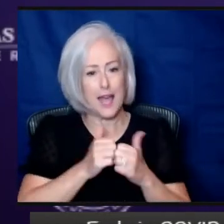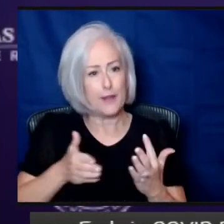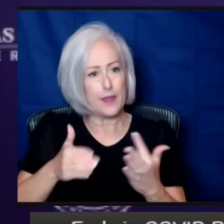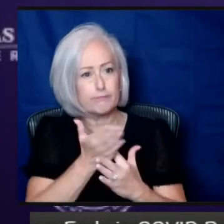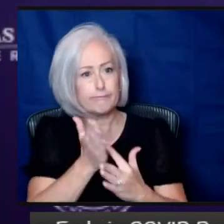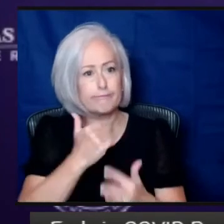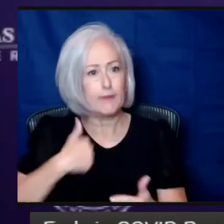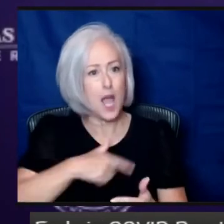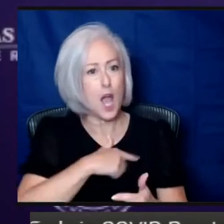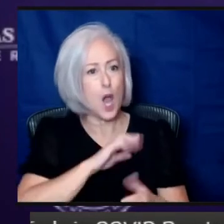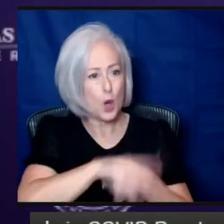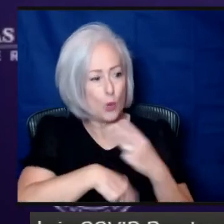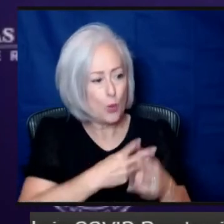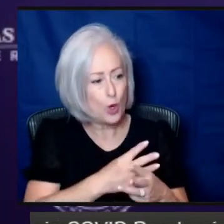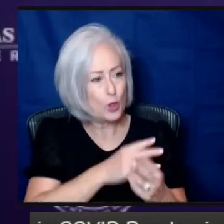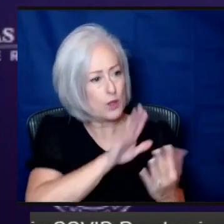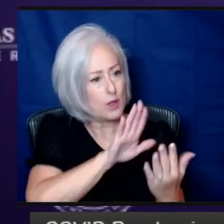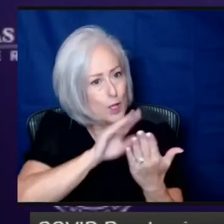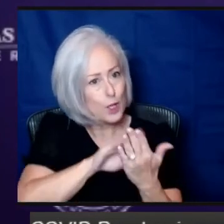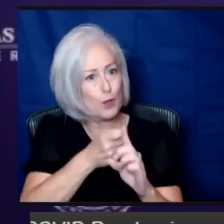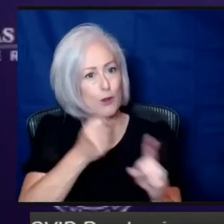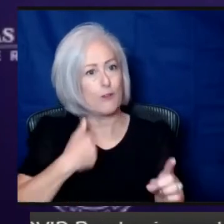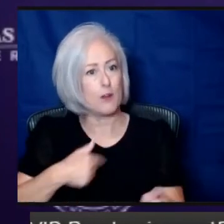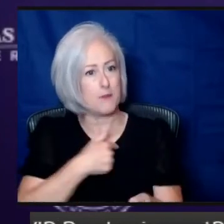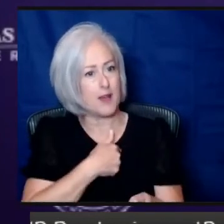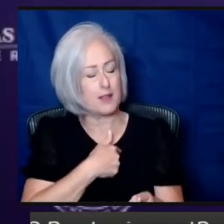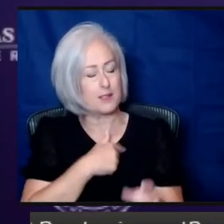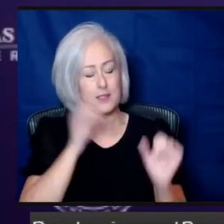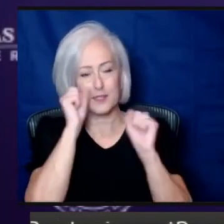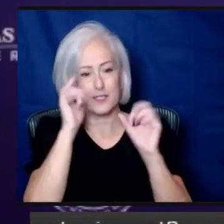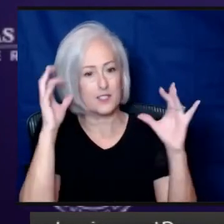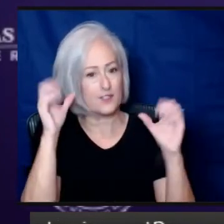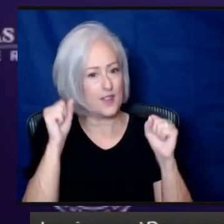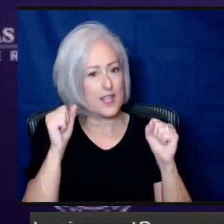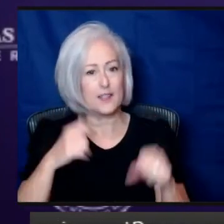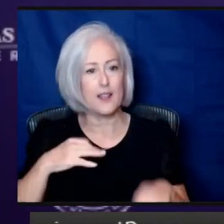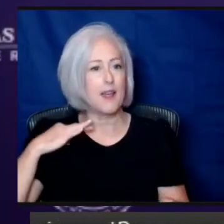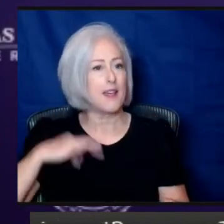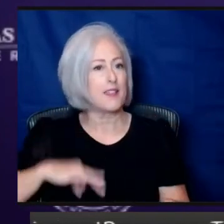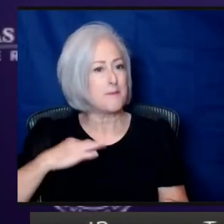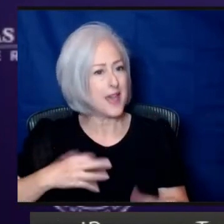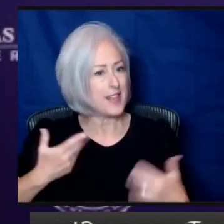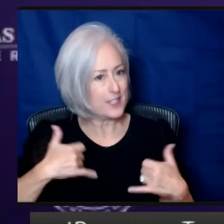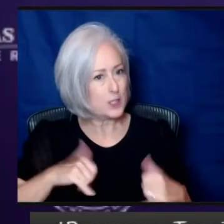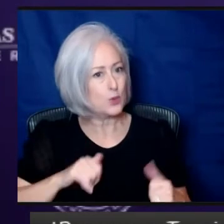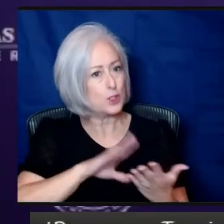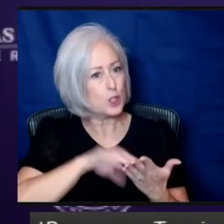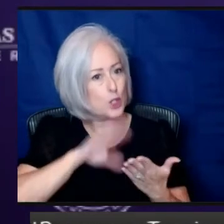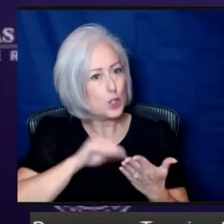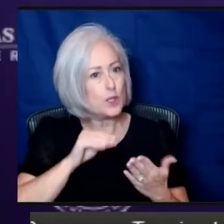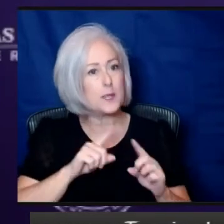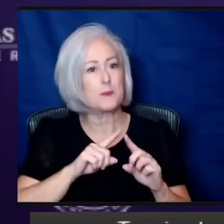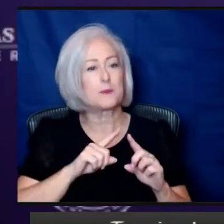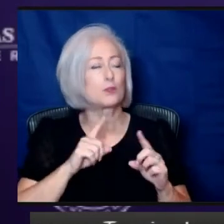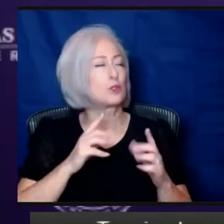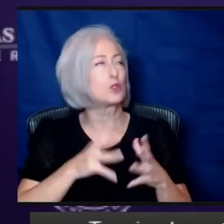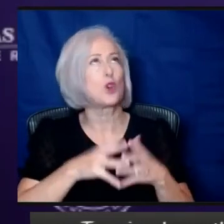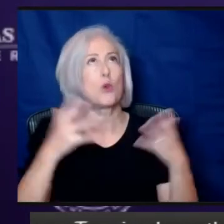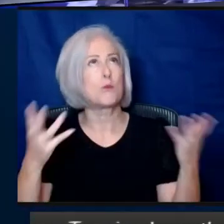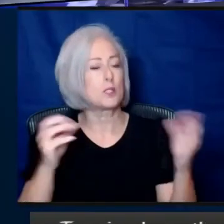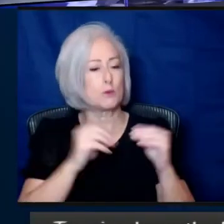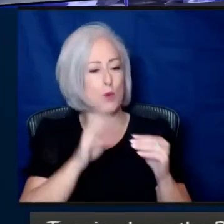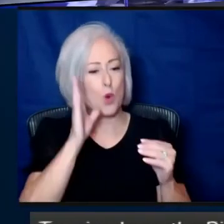It's fascinating, and it's something that the benefits we're currently learning that, but there's so much more to come.